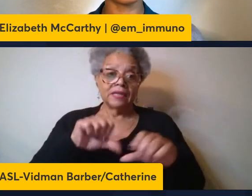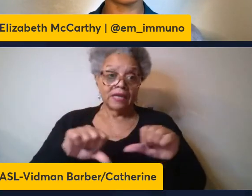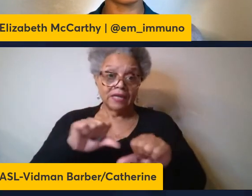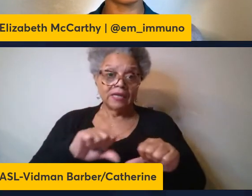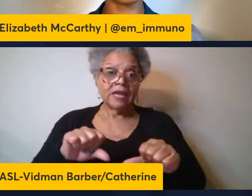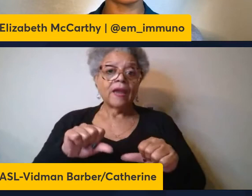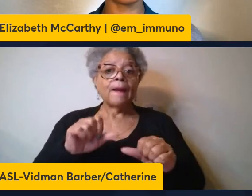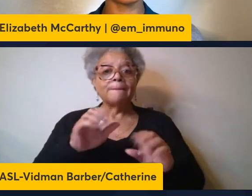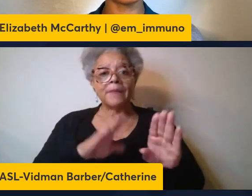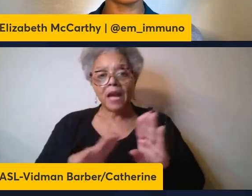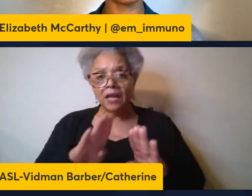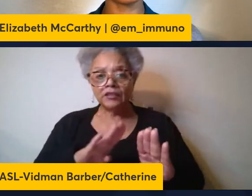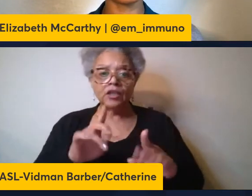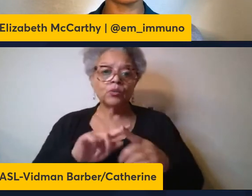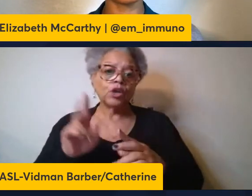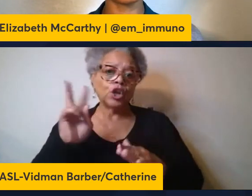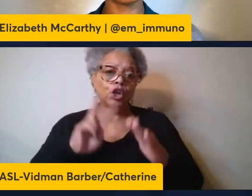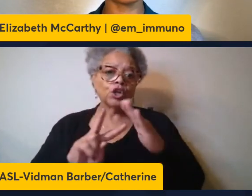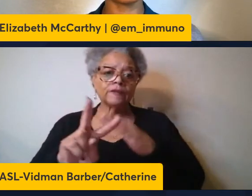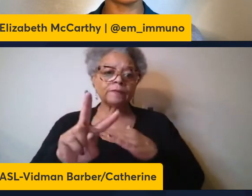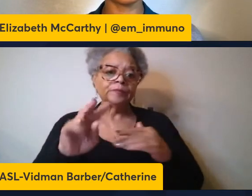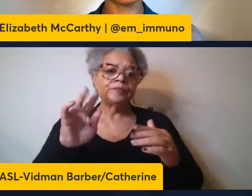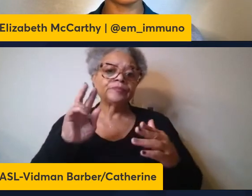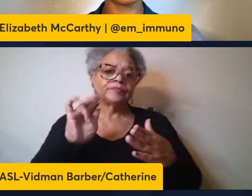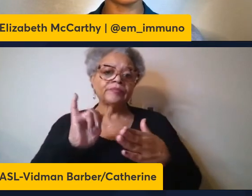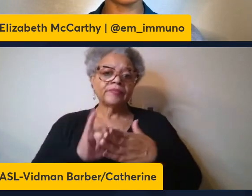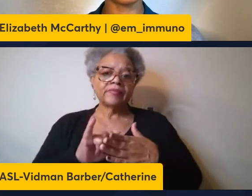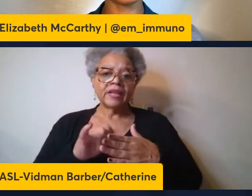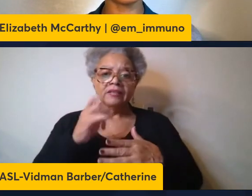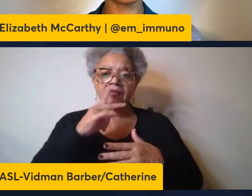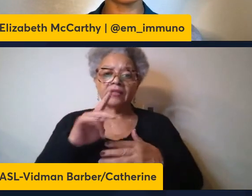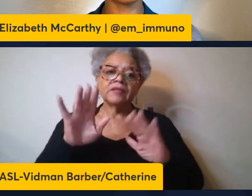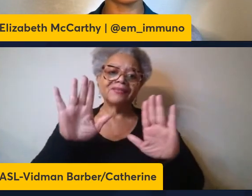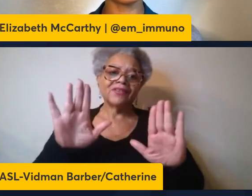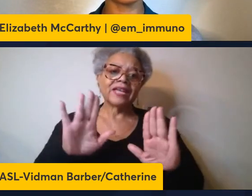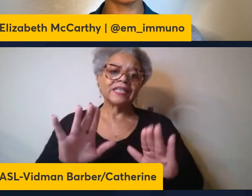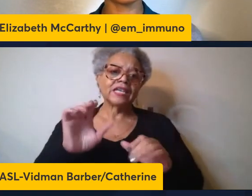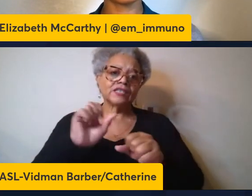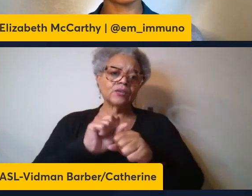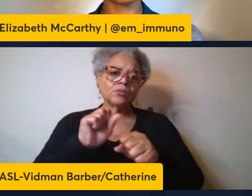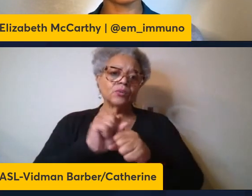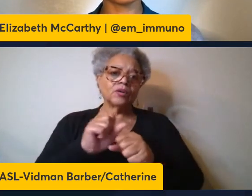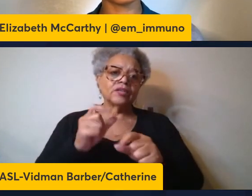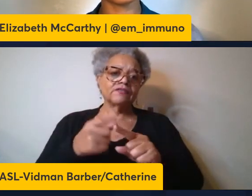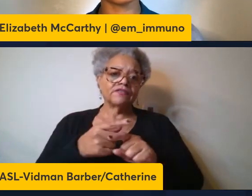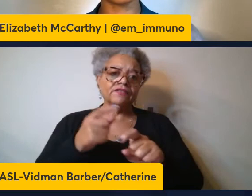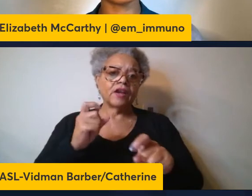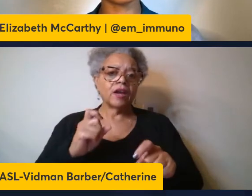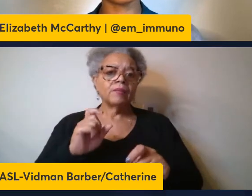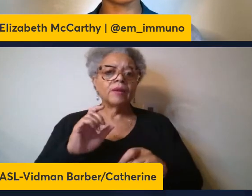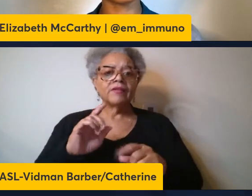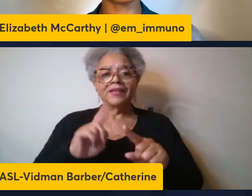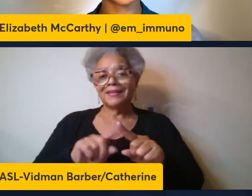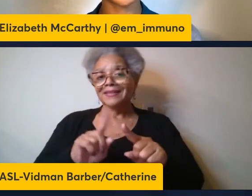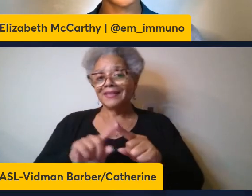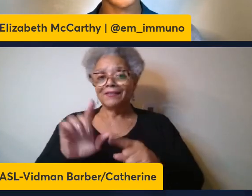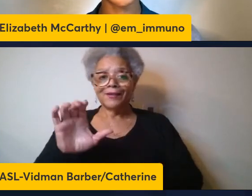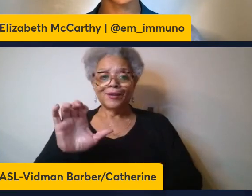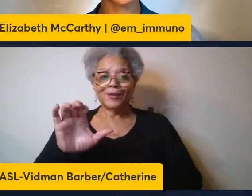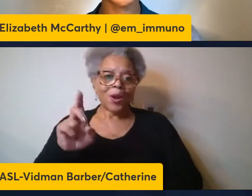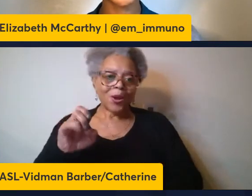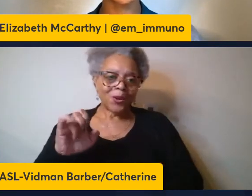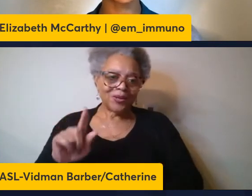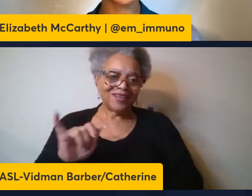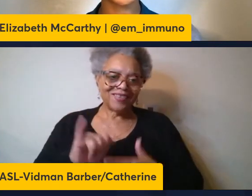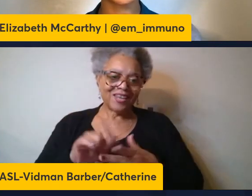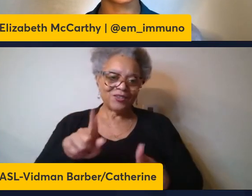looking forward to continue to see the fantastic work that comes out of all this coding that you're